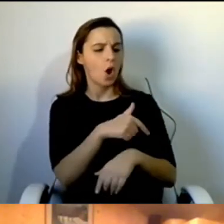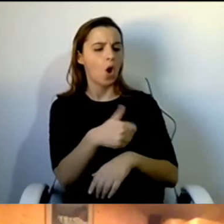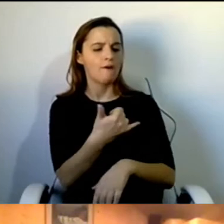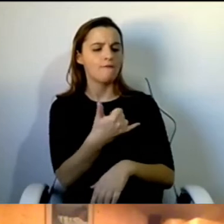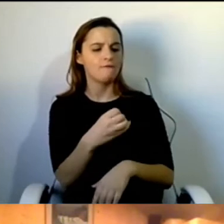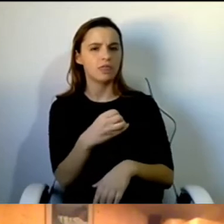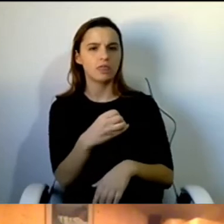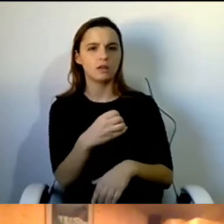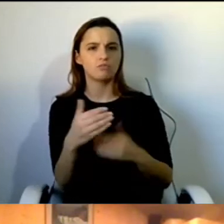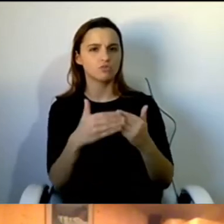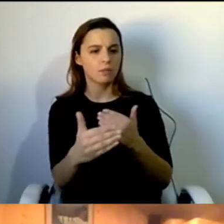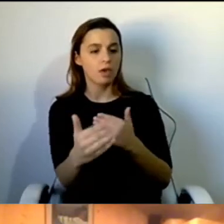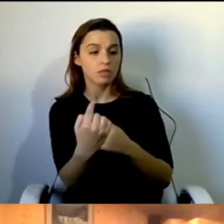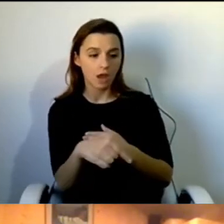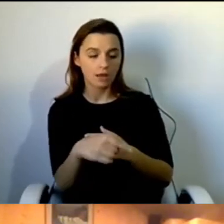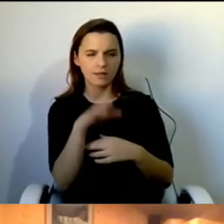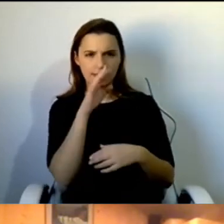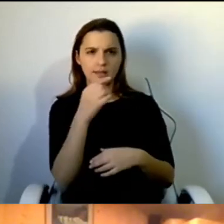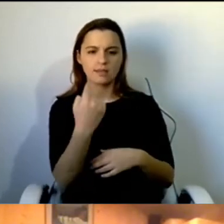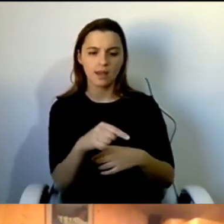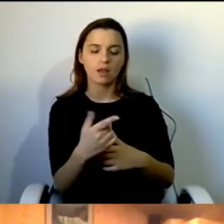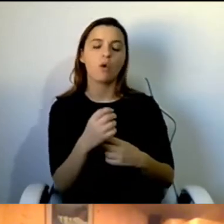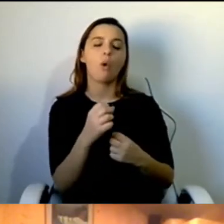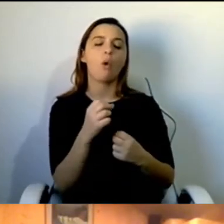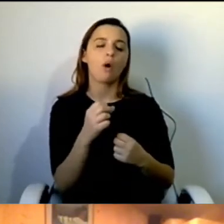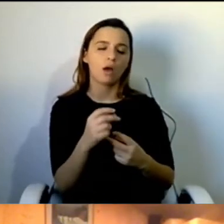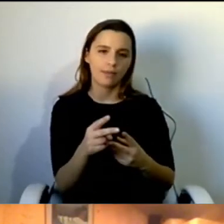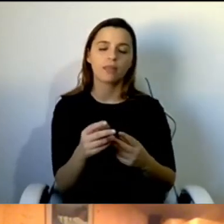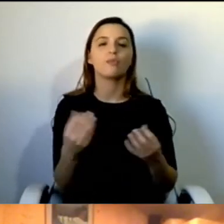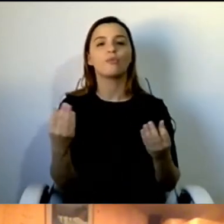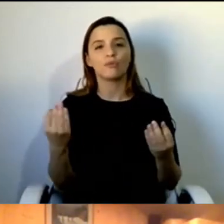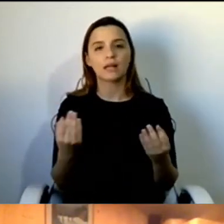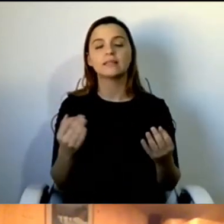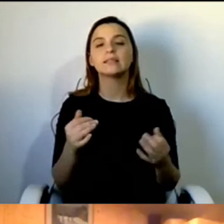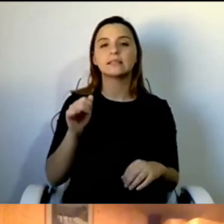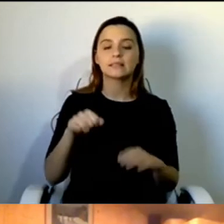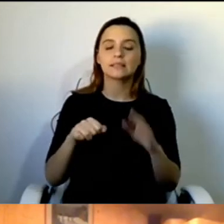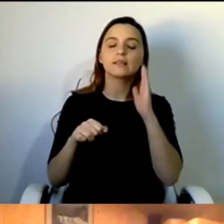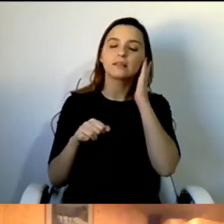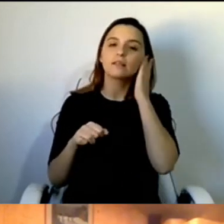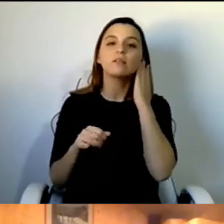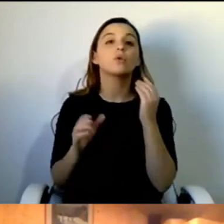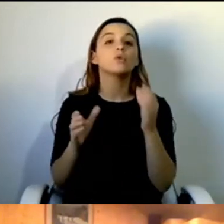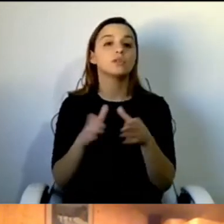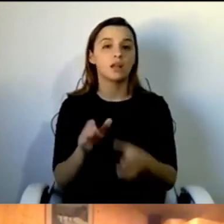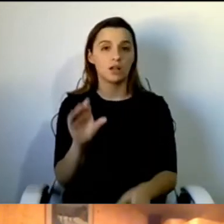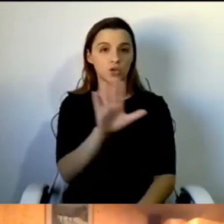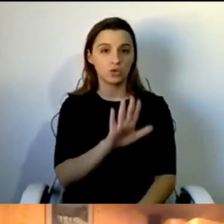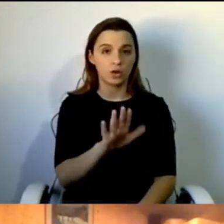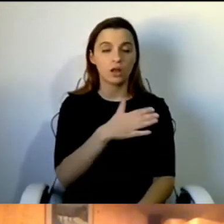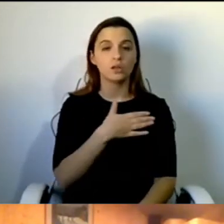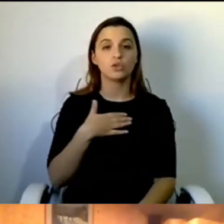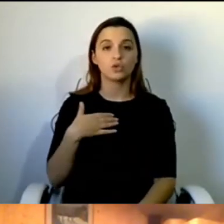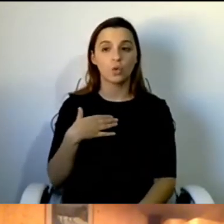you to the government, to the National Board of Health, and you will negotiate with them how many hours you're going to